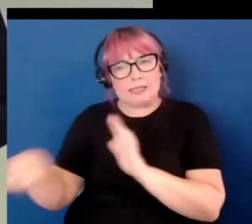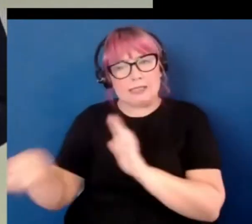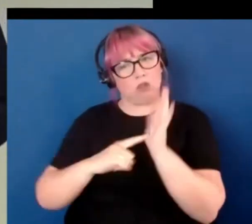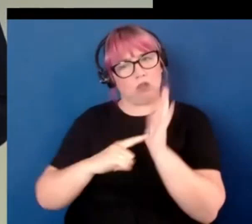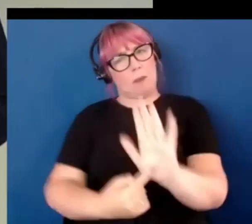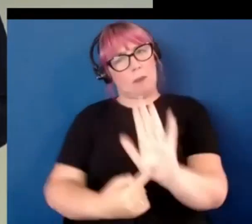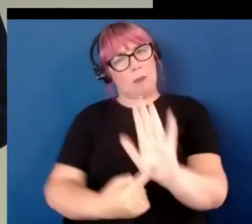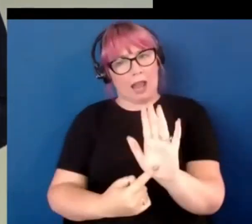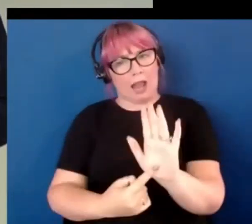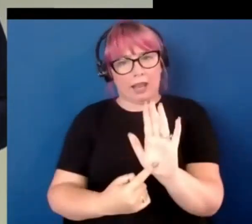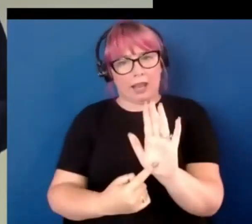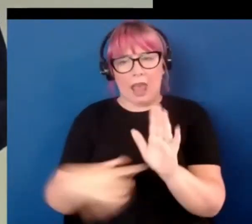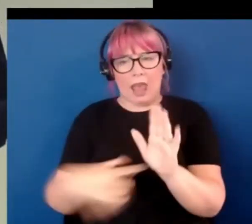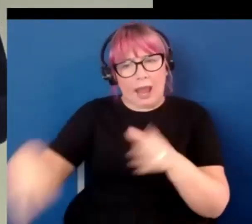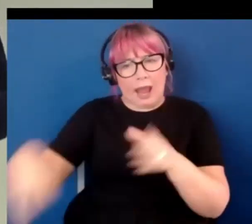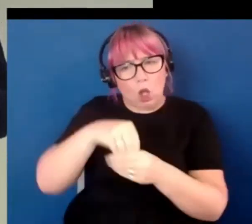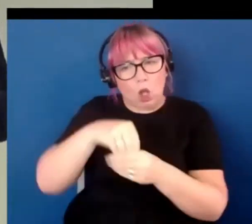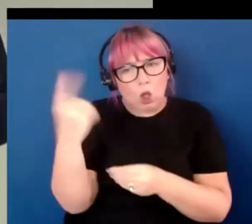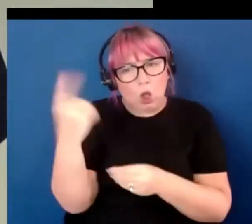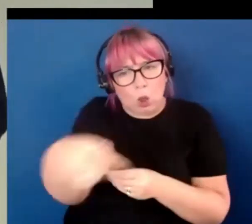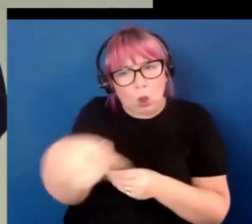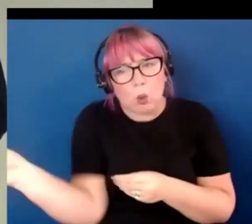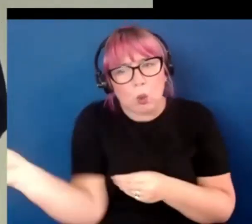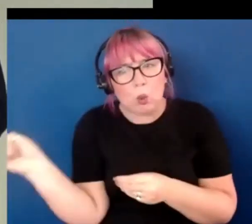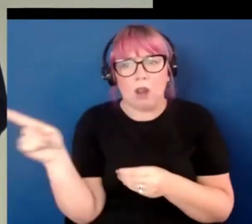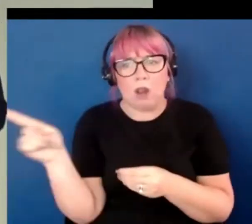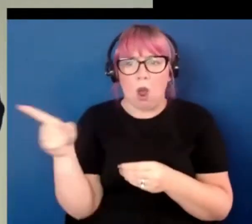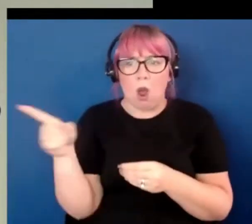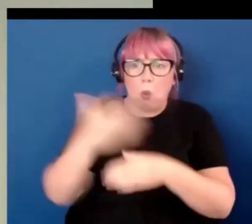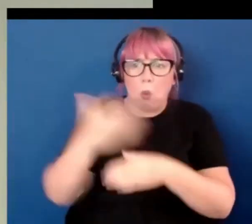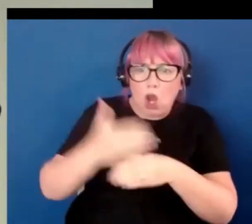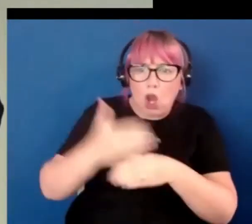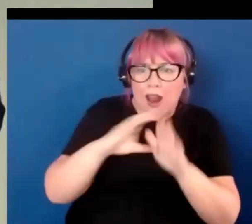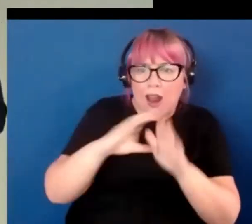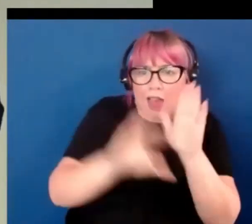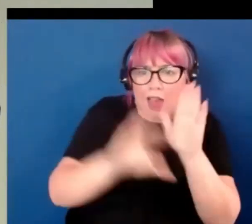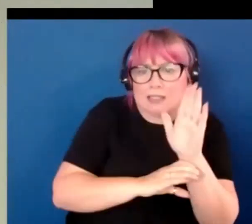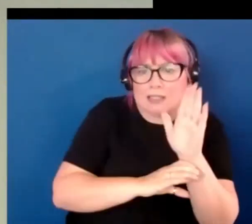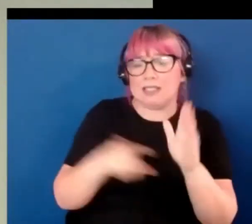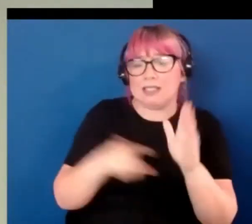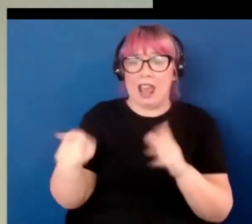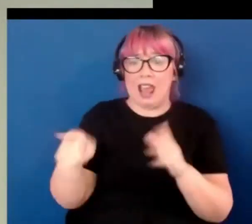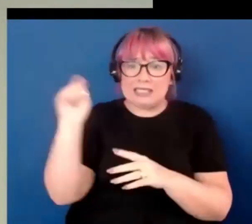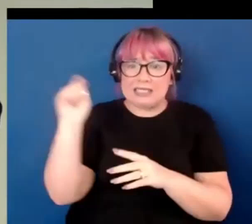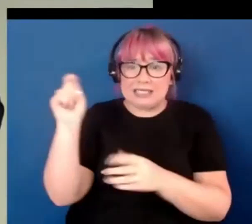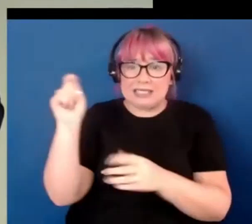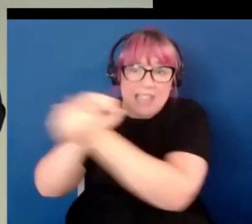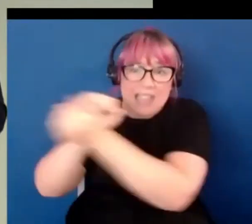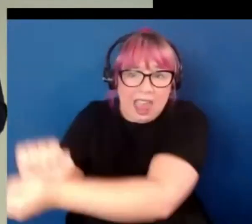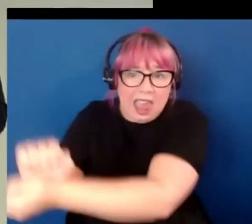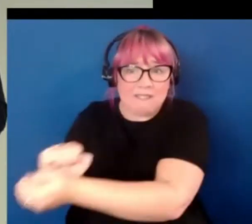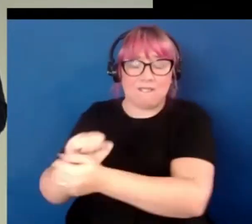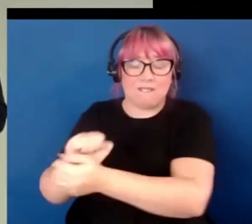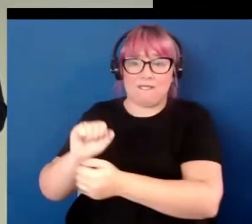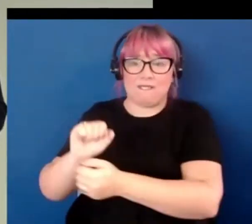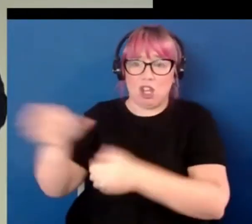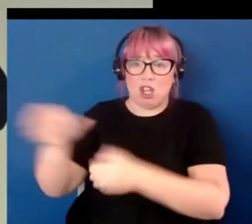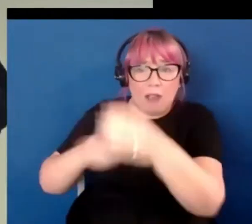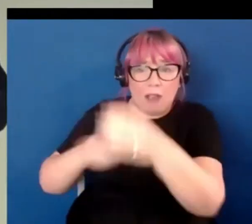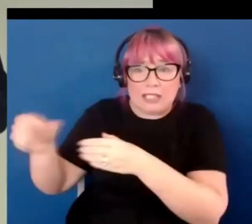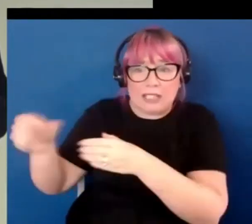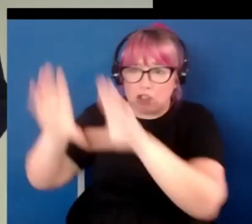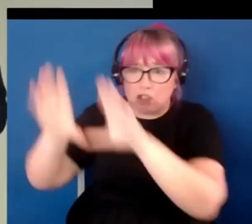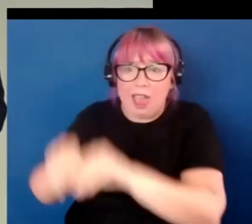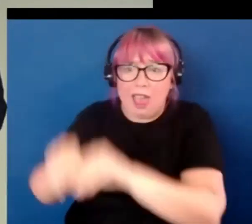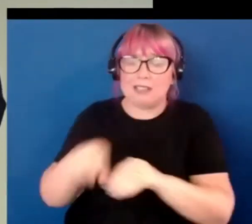class. The abolitionists said slave trafficking must end. The suffragists and suffragettes said votes for women. And